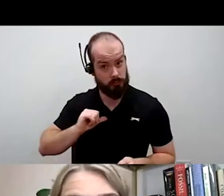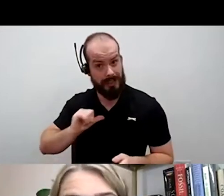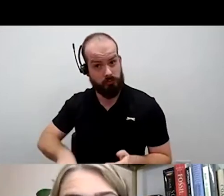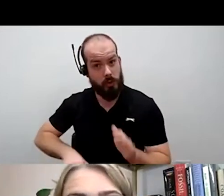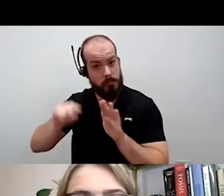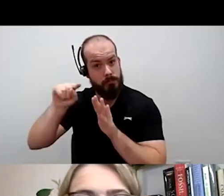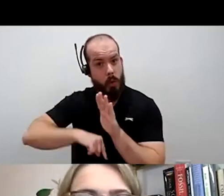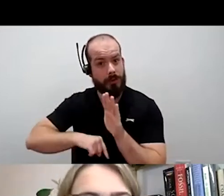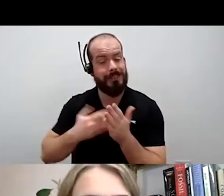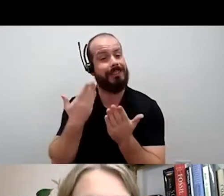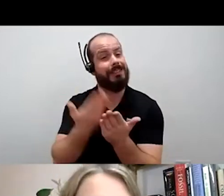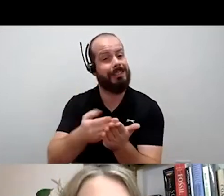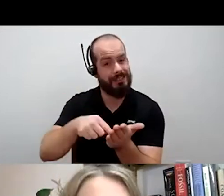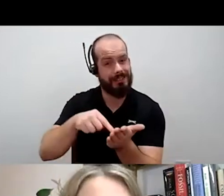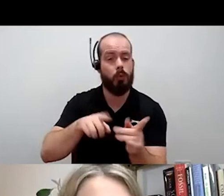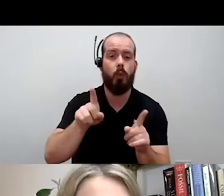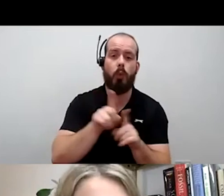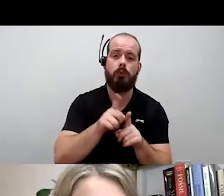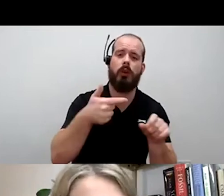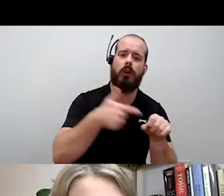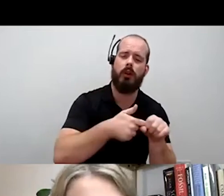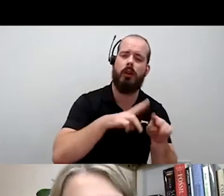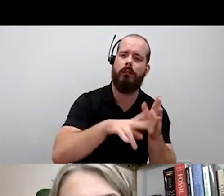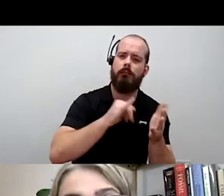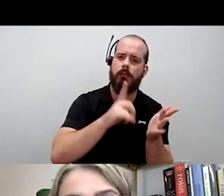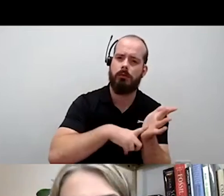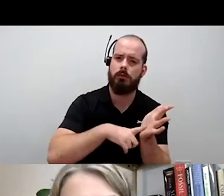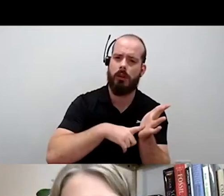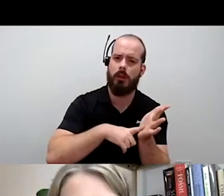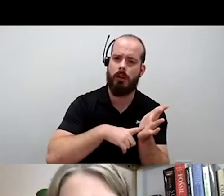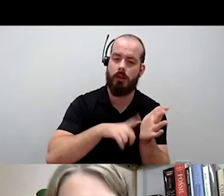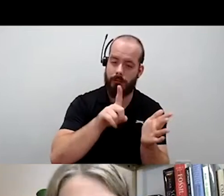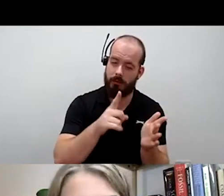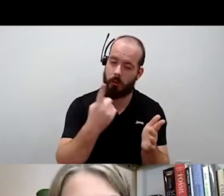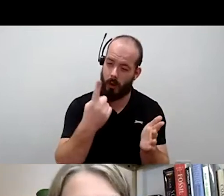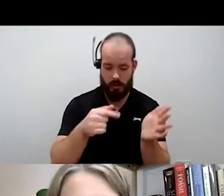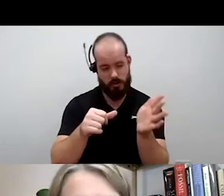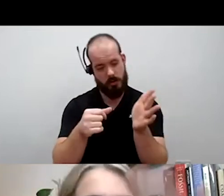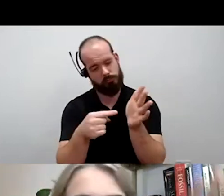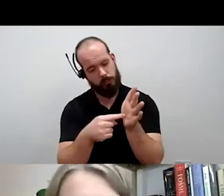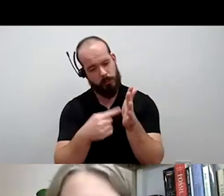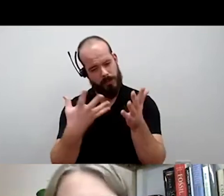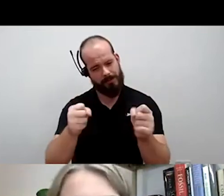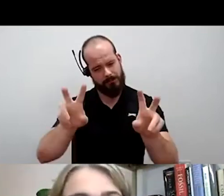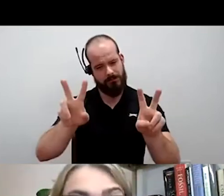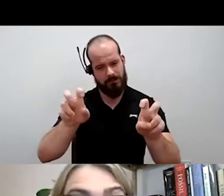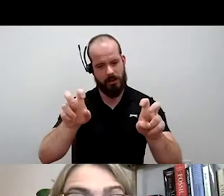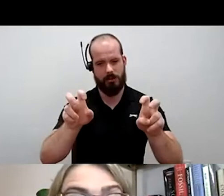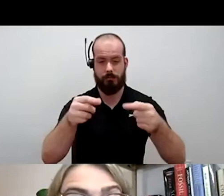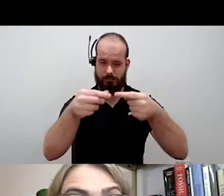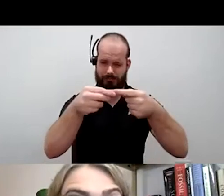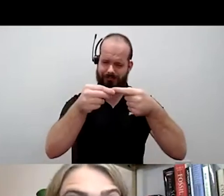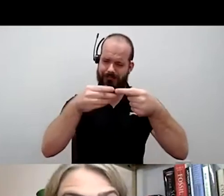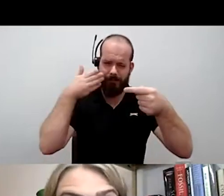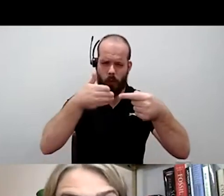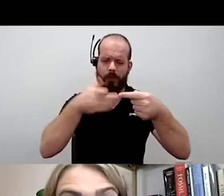fossil fuels too. But it does centre one problem within energy system, and there are many. And some of the people we're